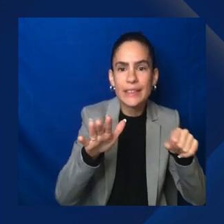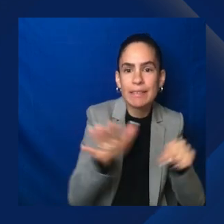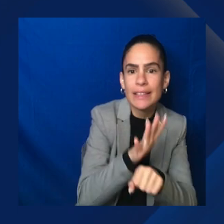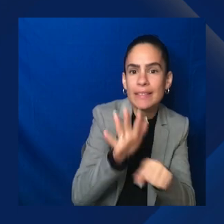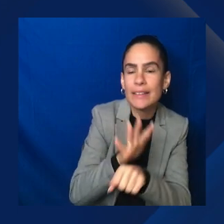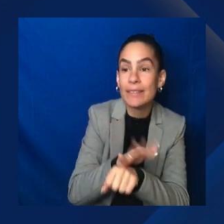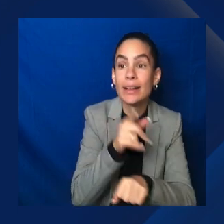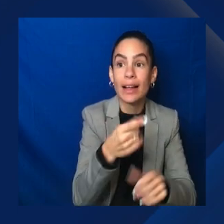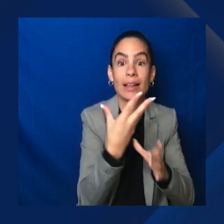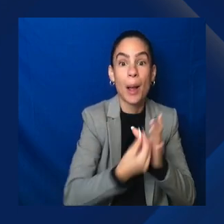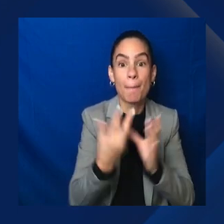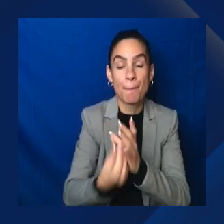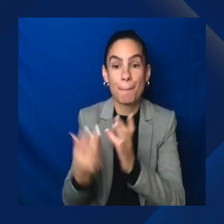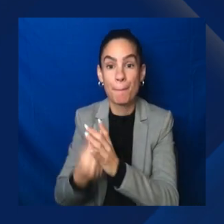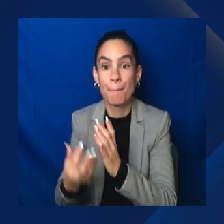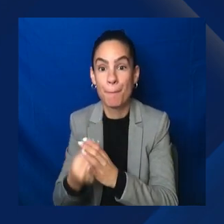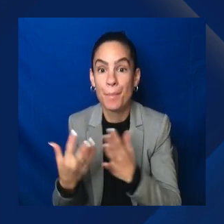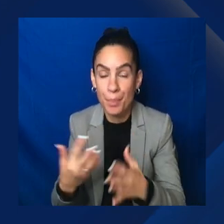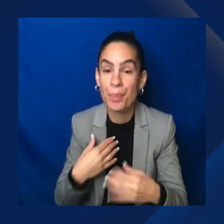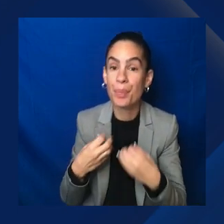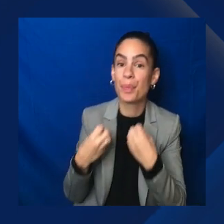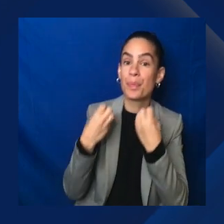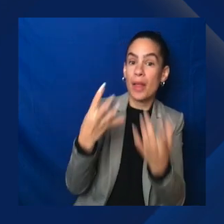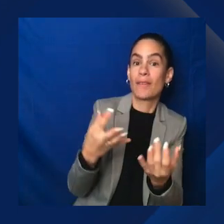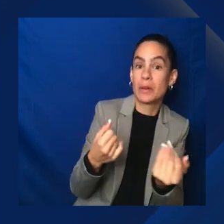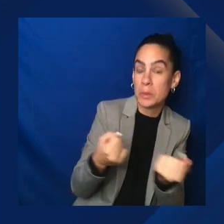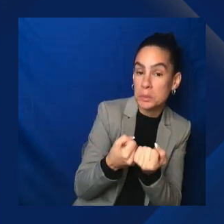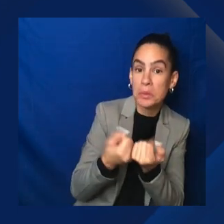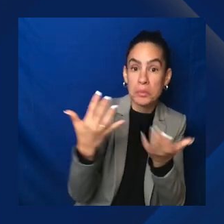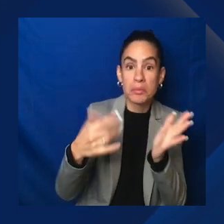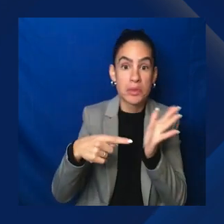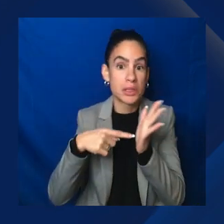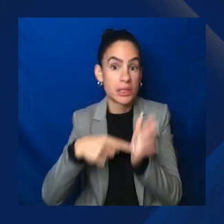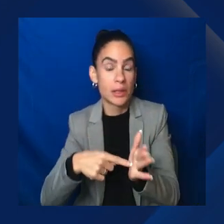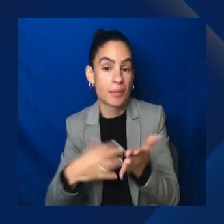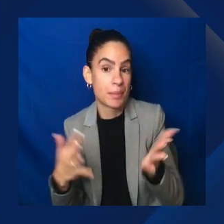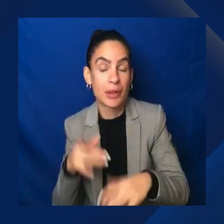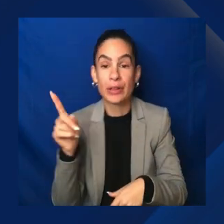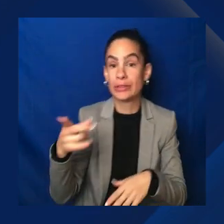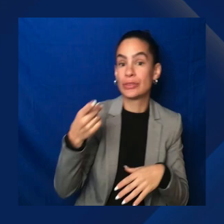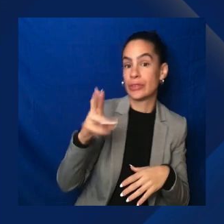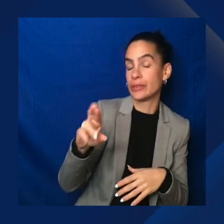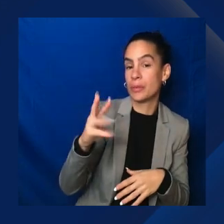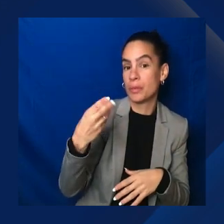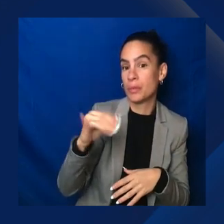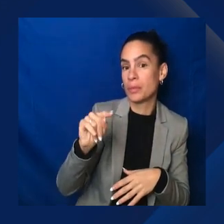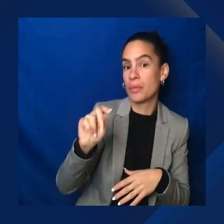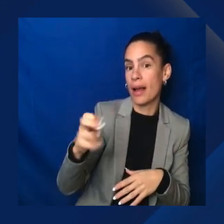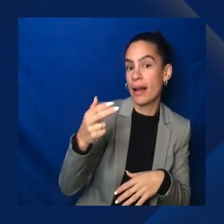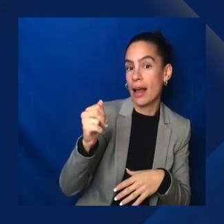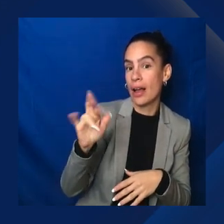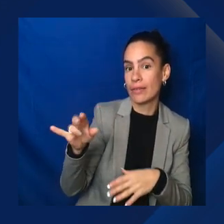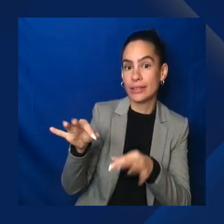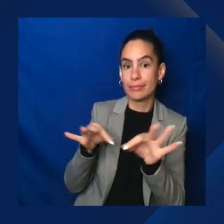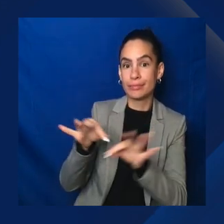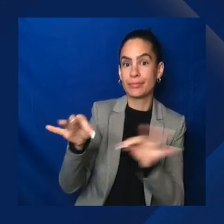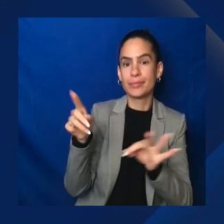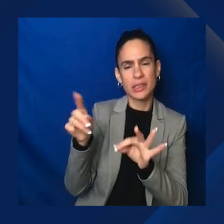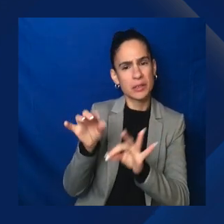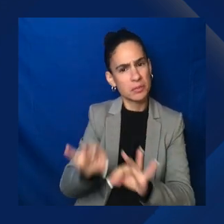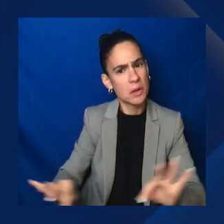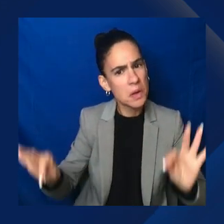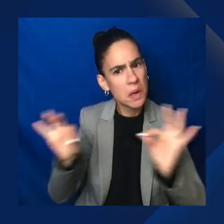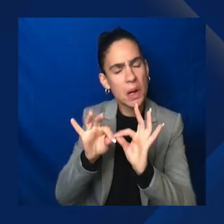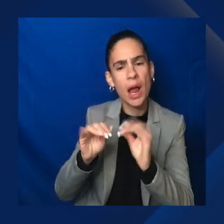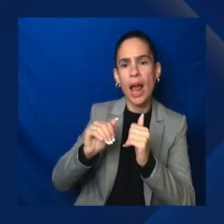of the ways that Dr. Whitehair outlined is really important. The ways that she provided